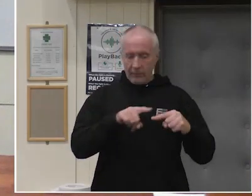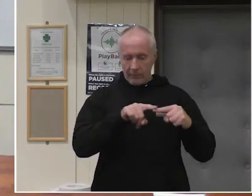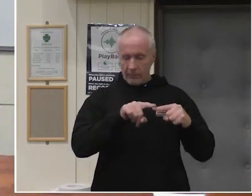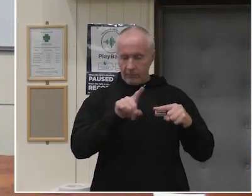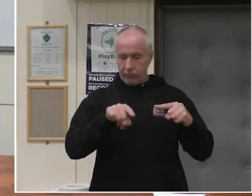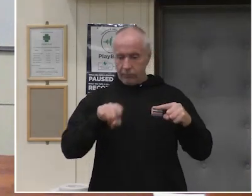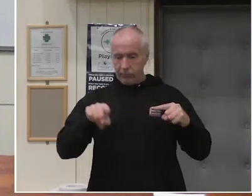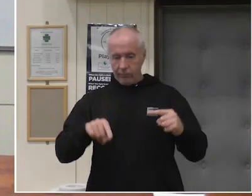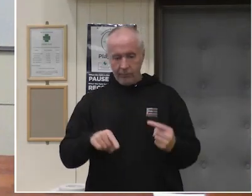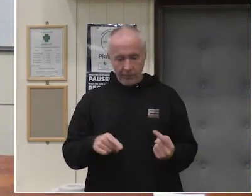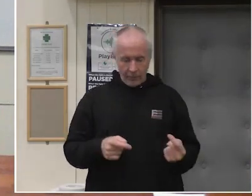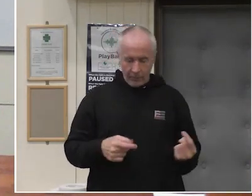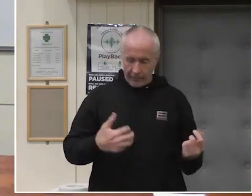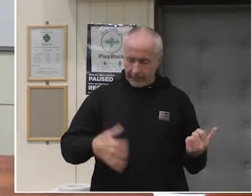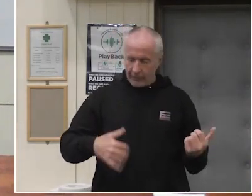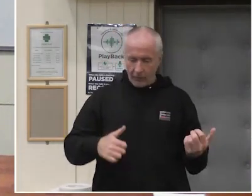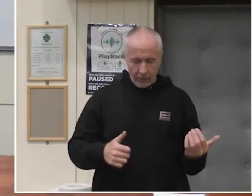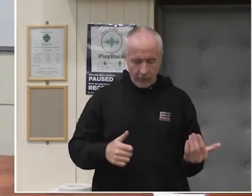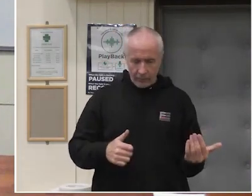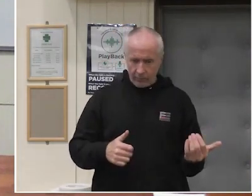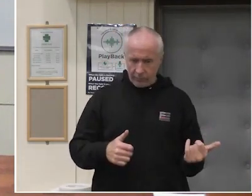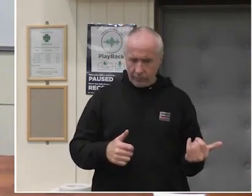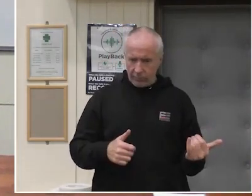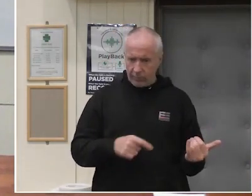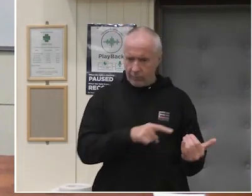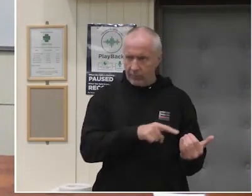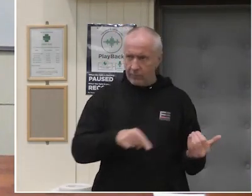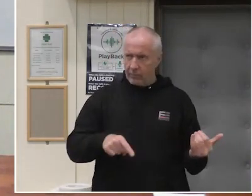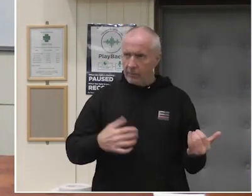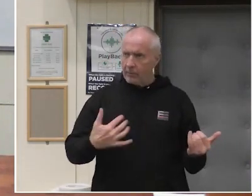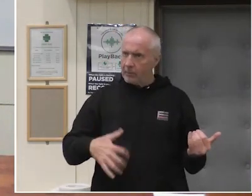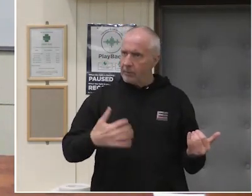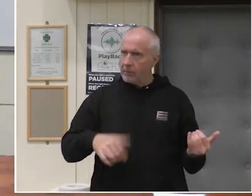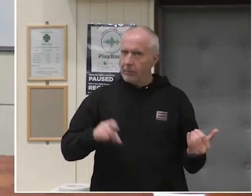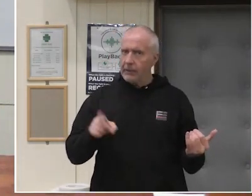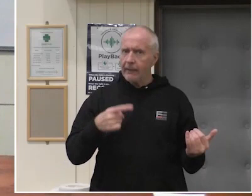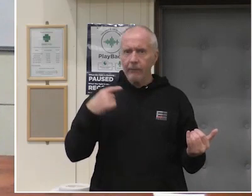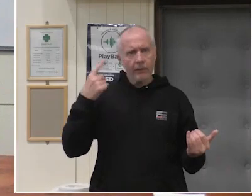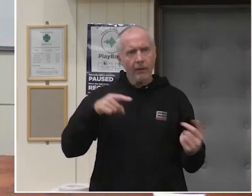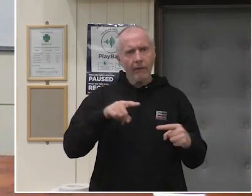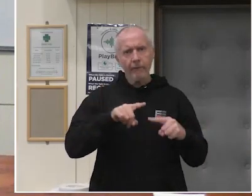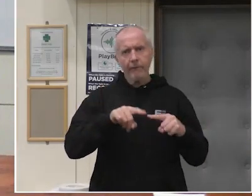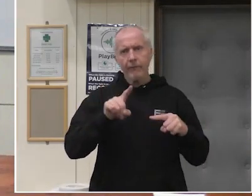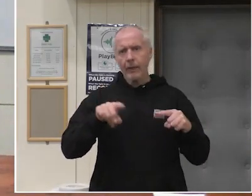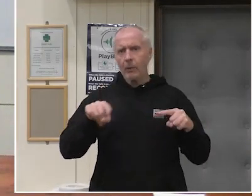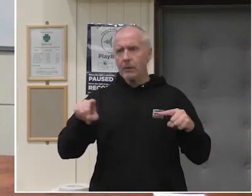can change that frequency. But we then get